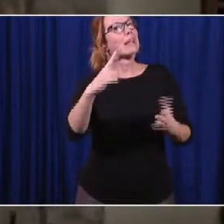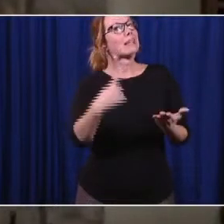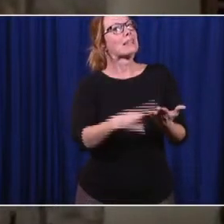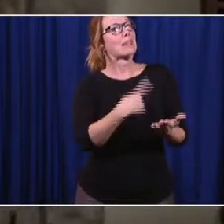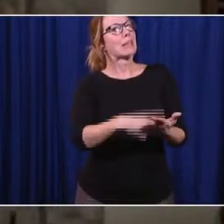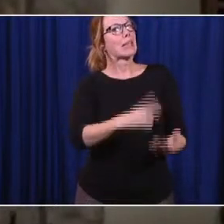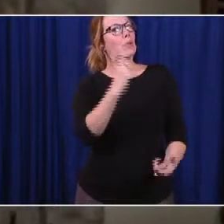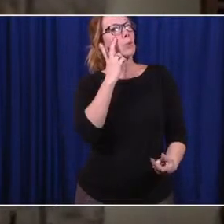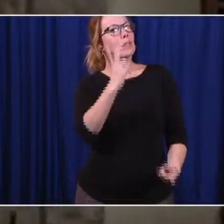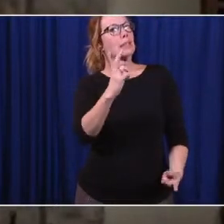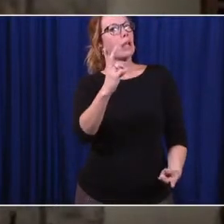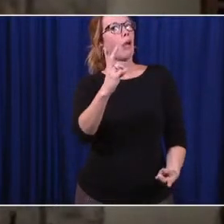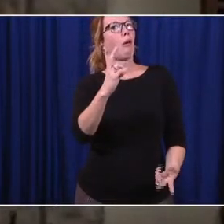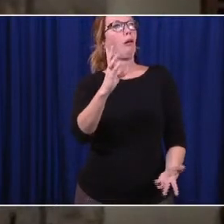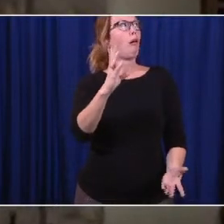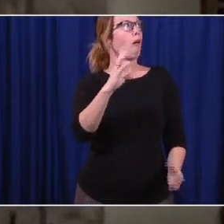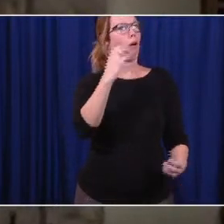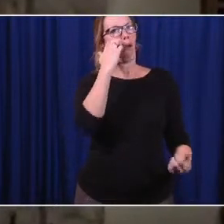down.